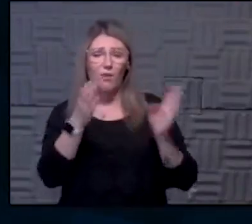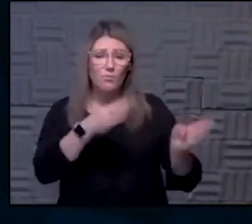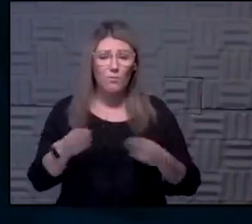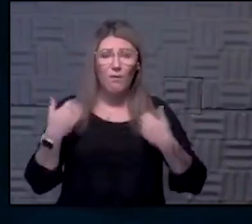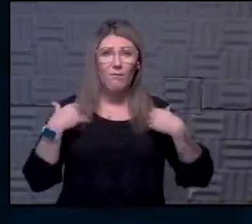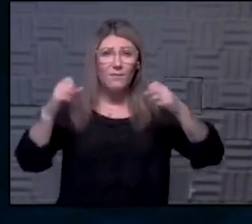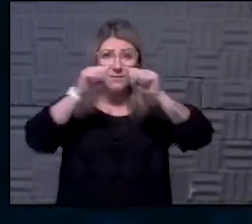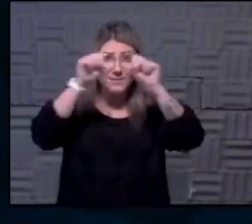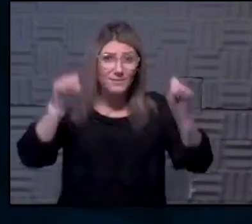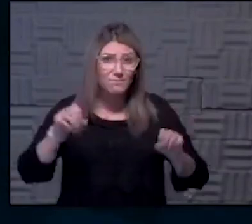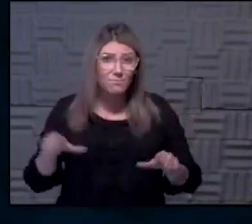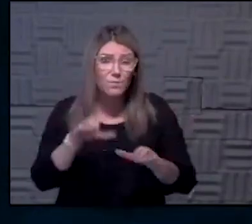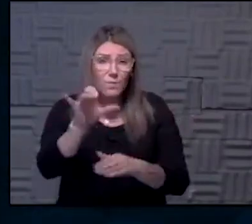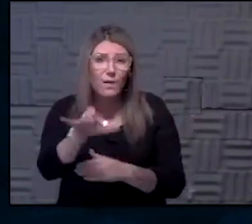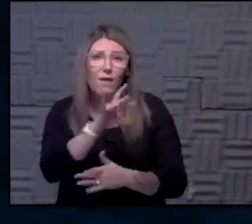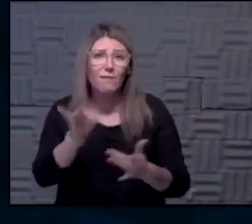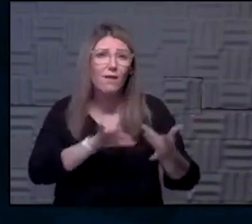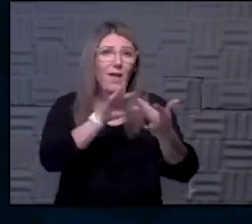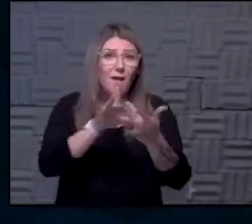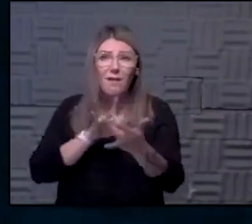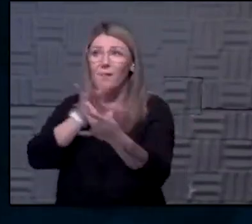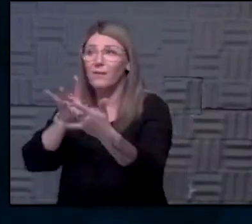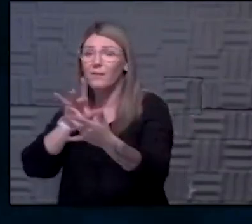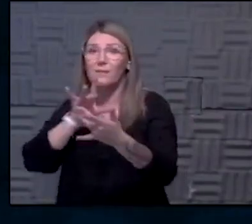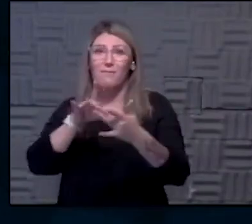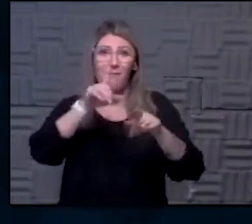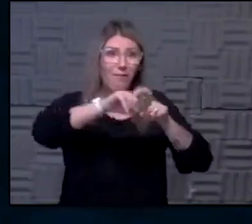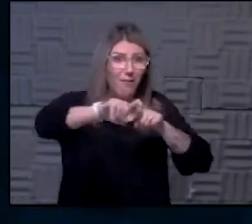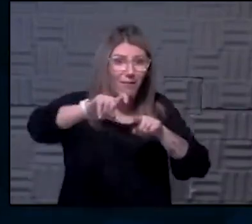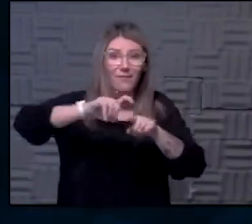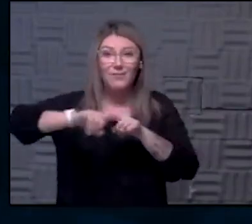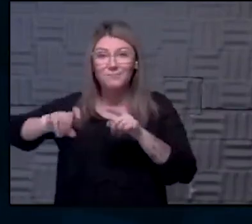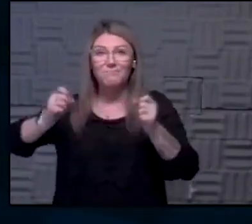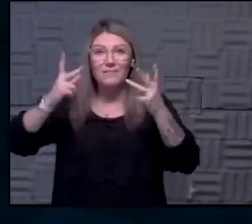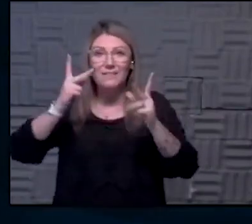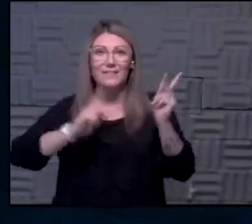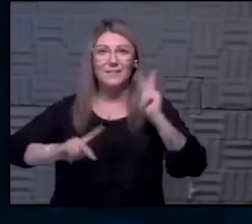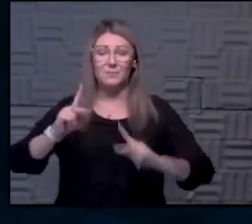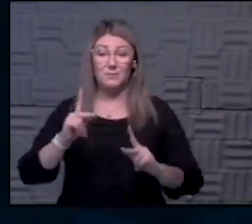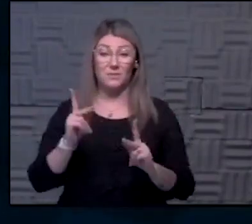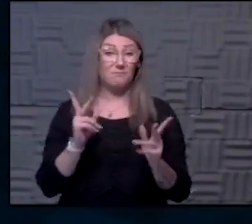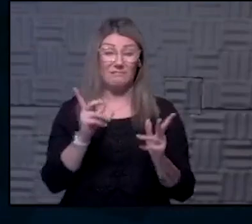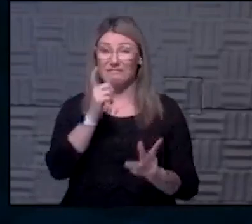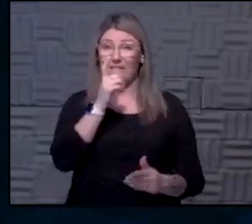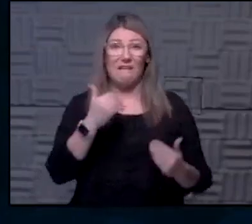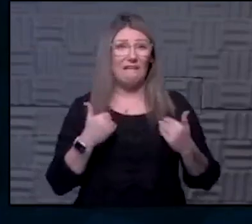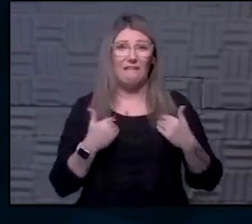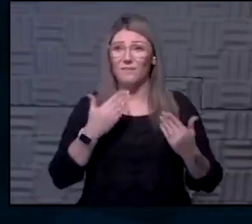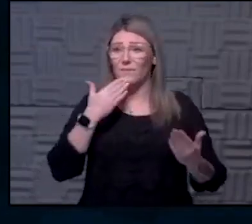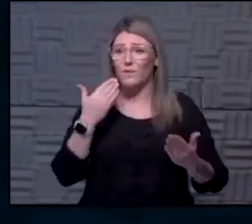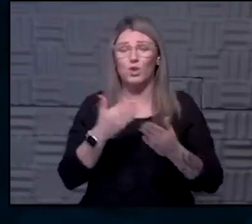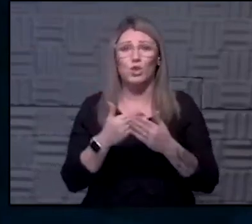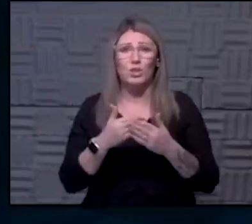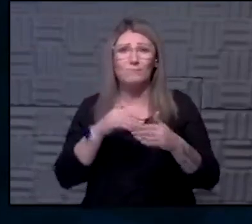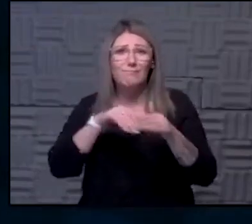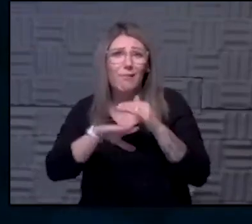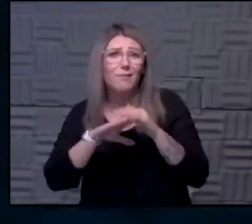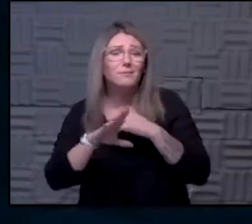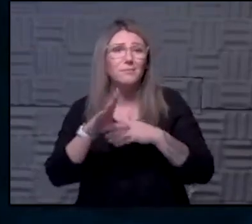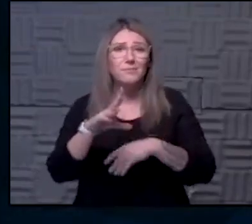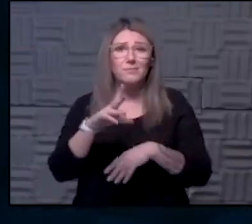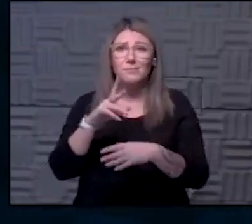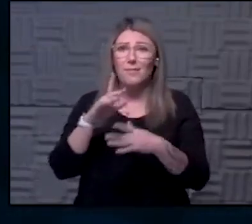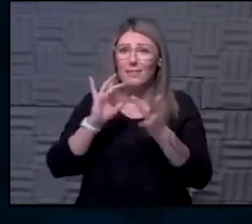to do this and trying to reach out and call a lot of folks? Because there are so many people that don't have good, access to the internet,